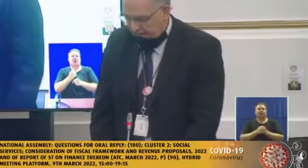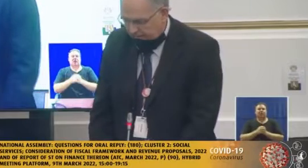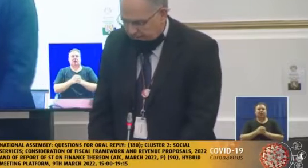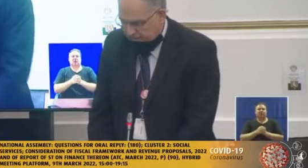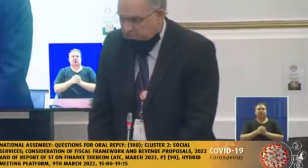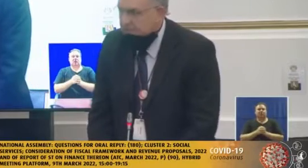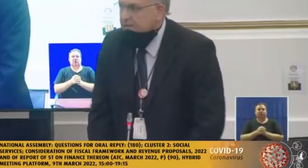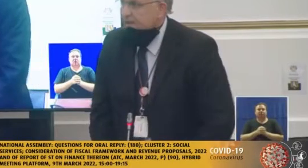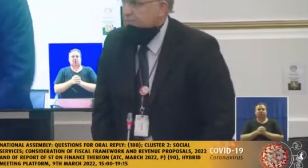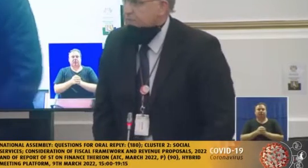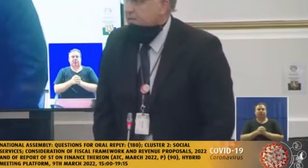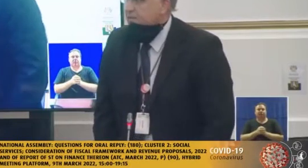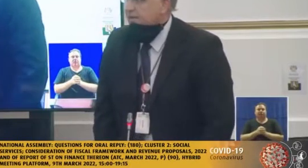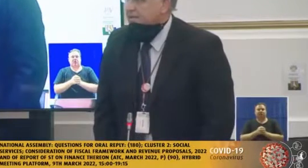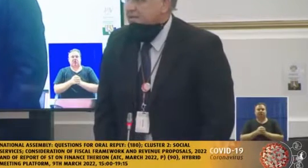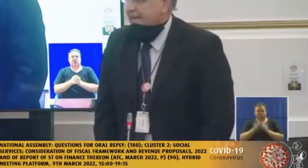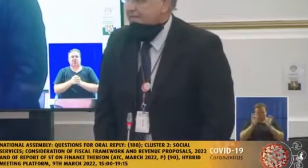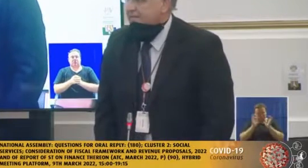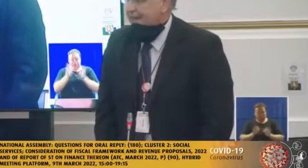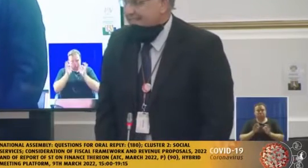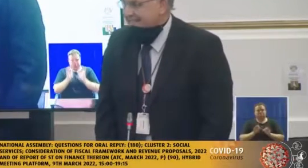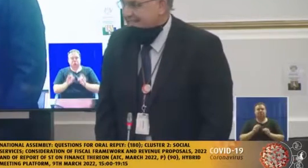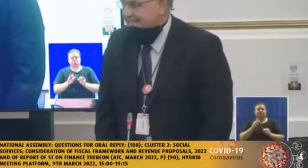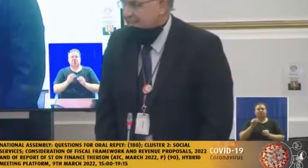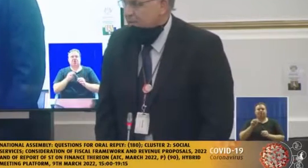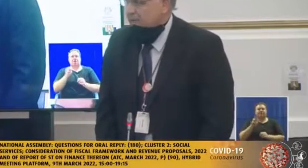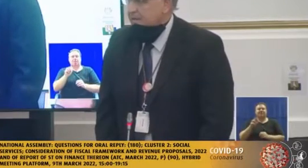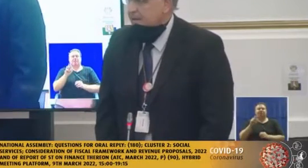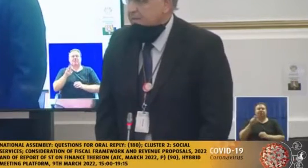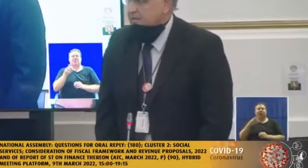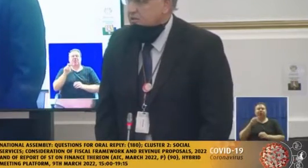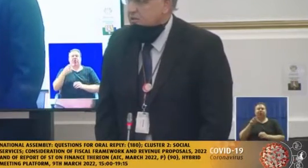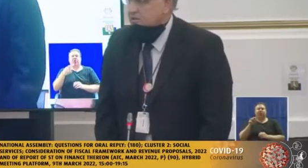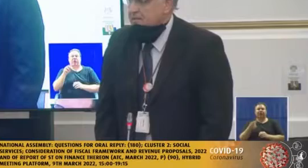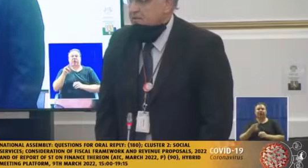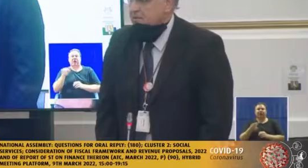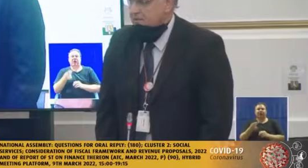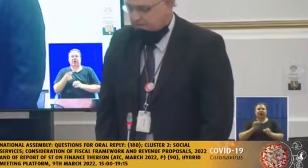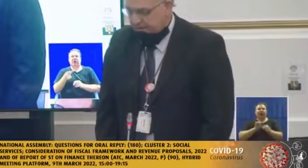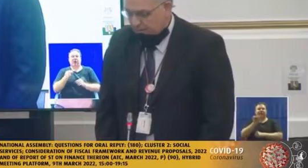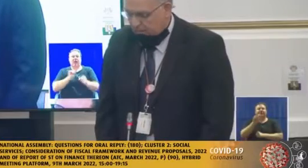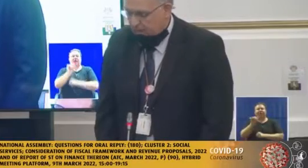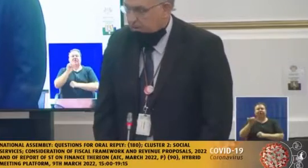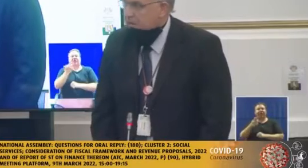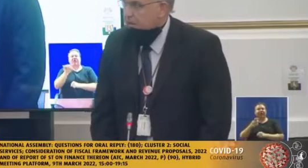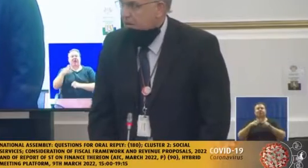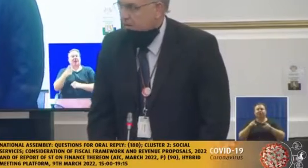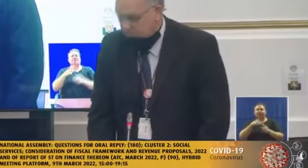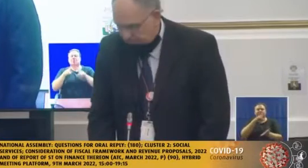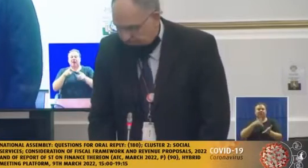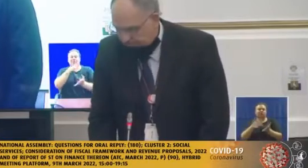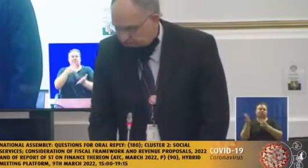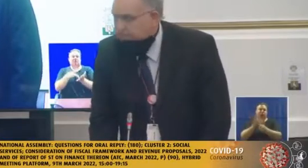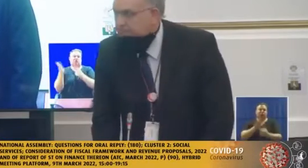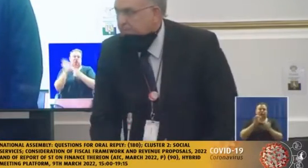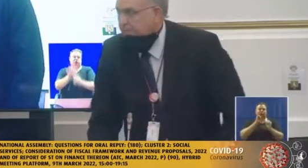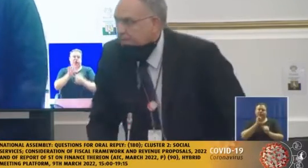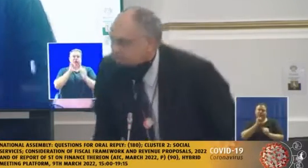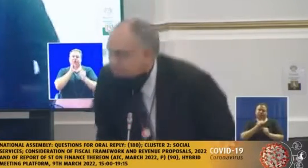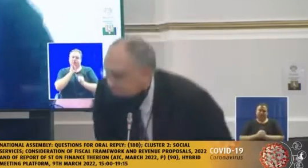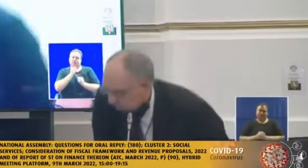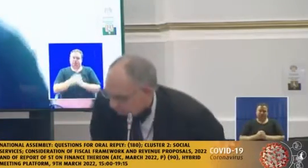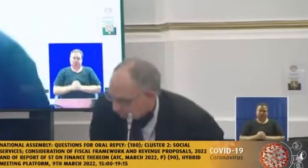he asserted that Mr. Thring is an anti-vaxxer, when our position on this issue is very well known. Thank you very much. I